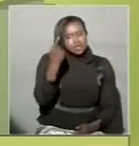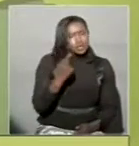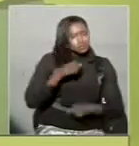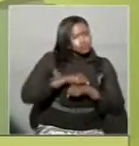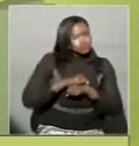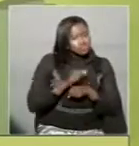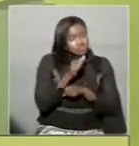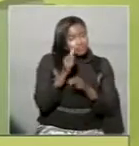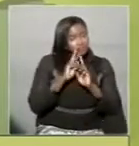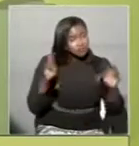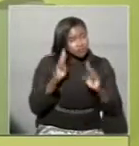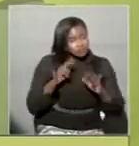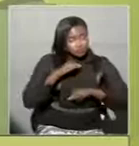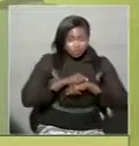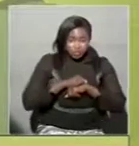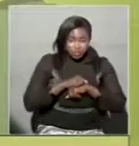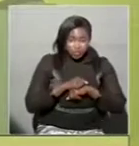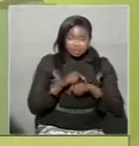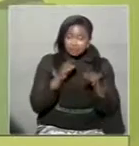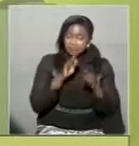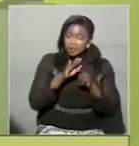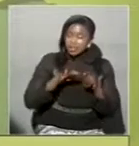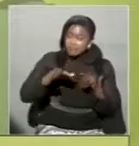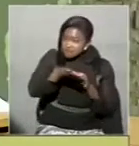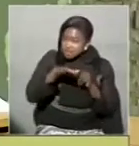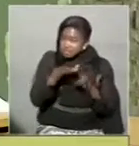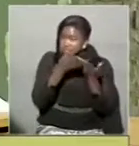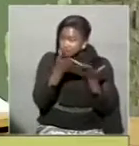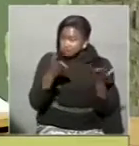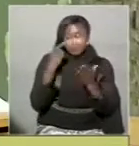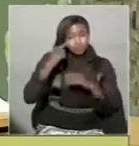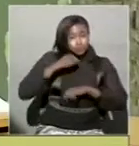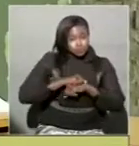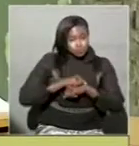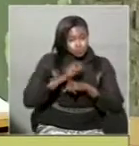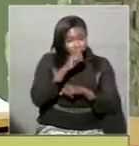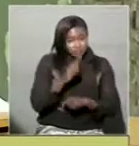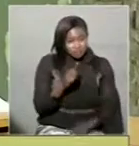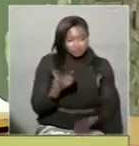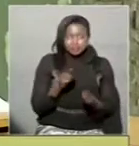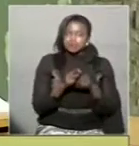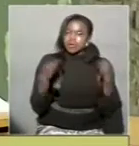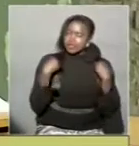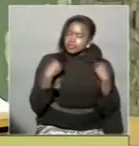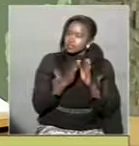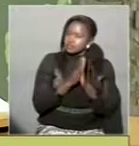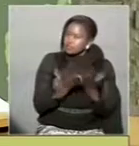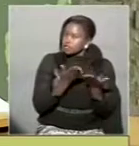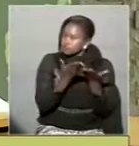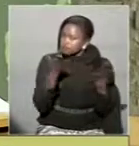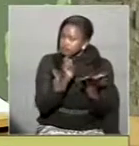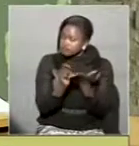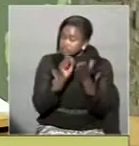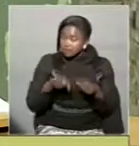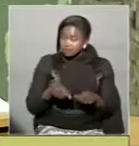school? Does he have the basics he needs or she needs for school? Does he have the exercise books where to write when the teacher